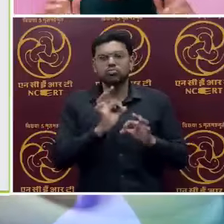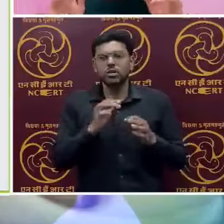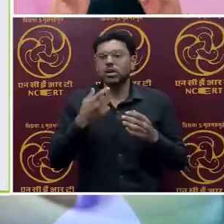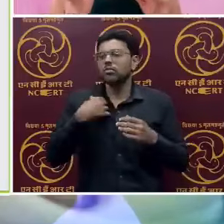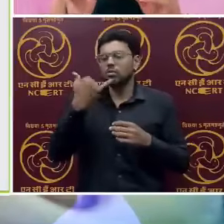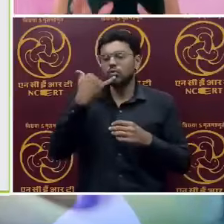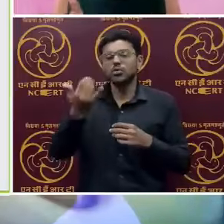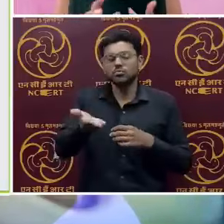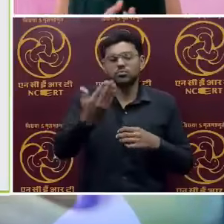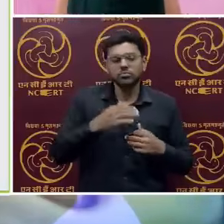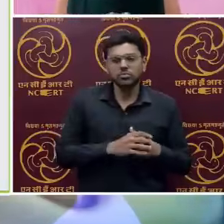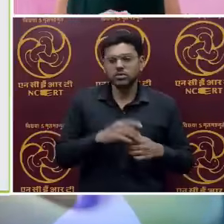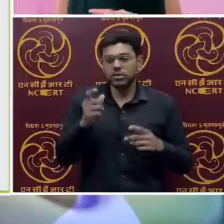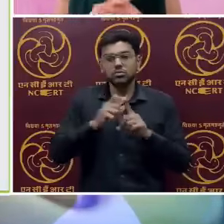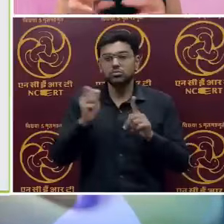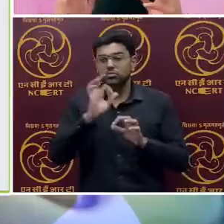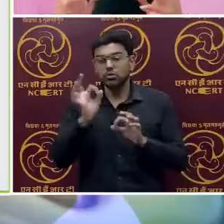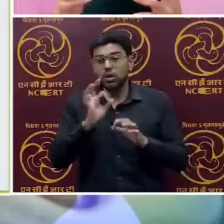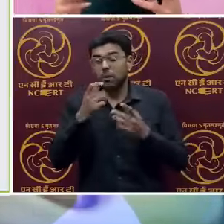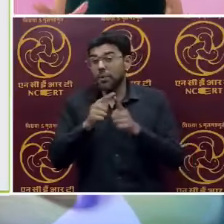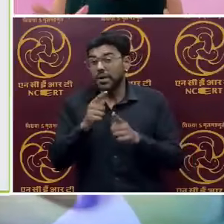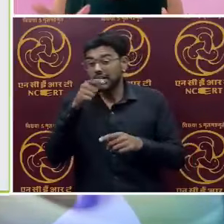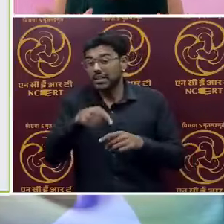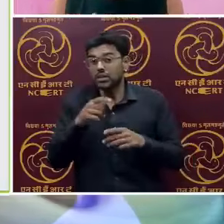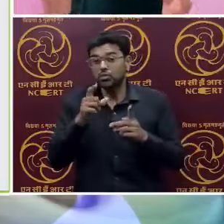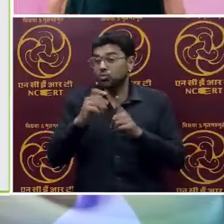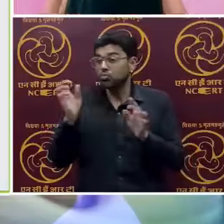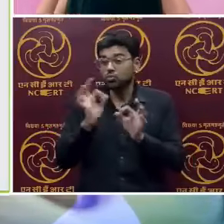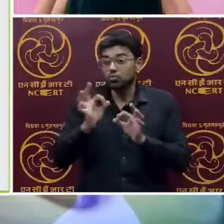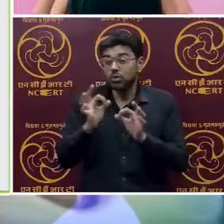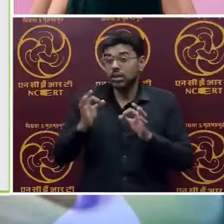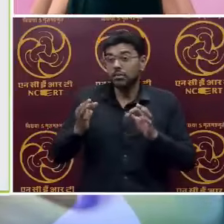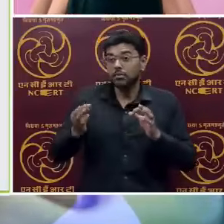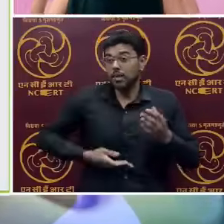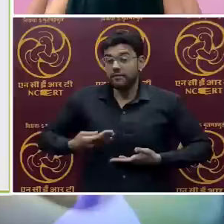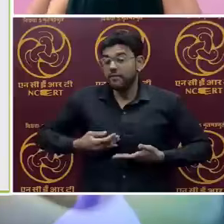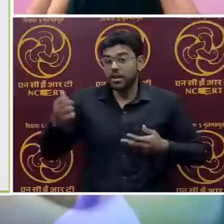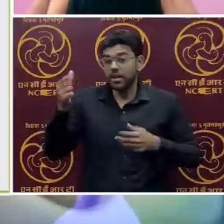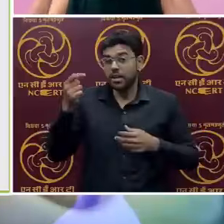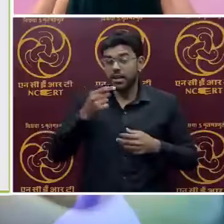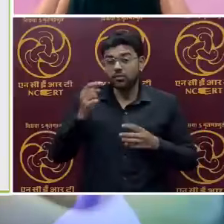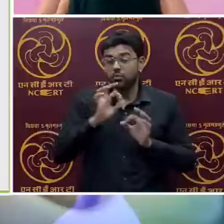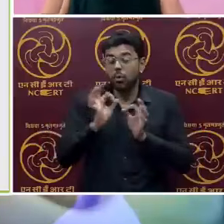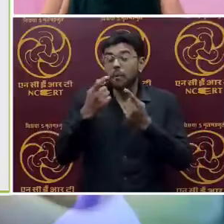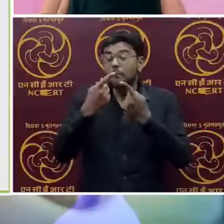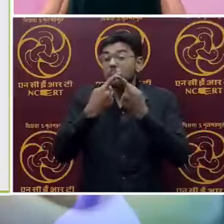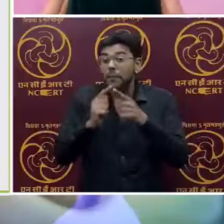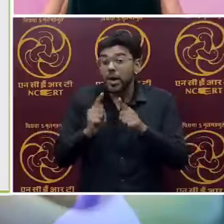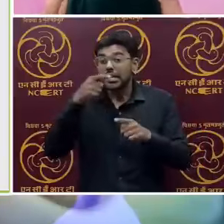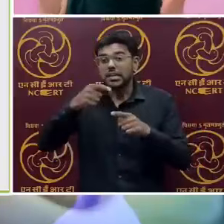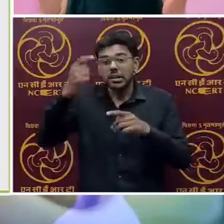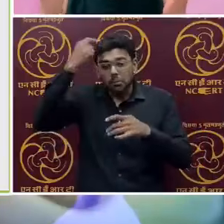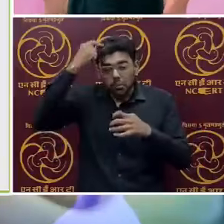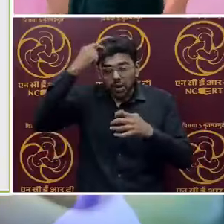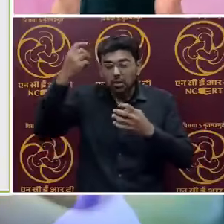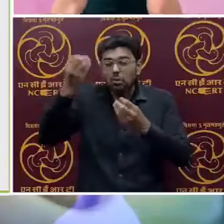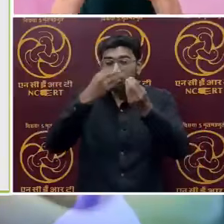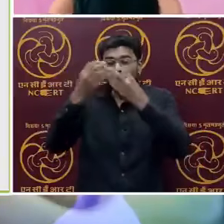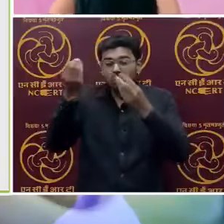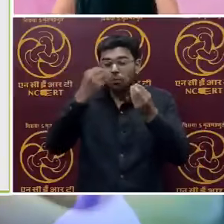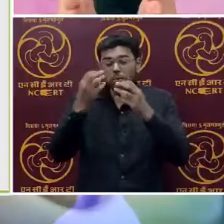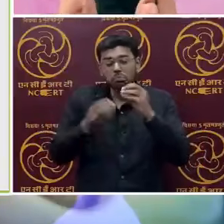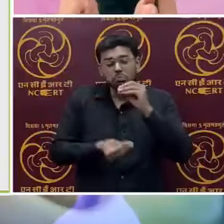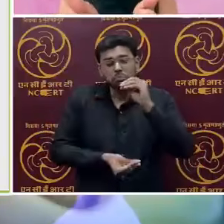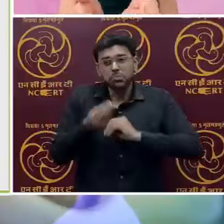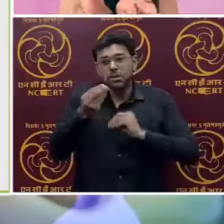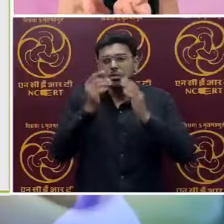do it. And they are not doing it, not because they're being disobedient, because their mind is so overloaded with information and